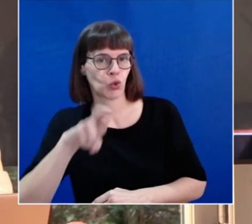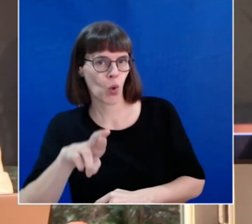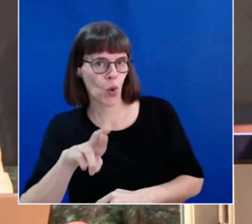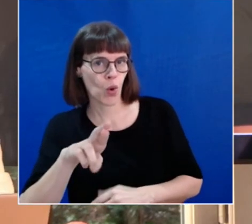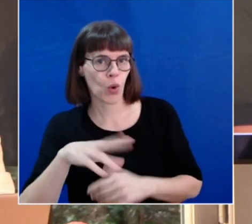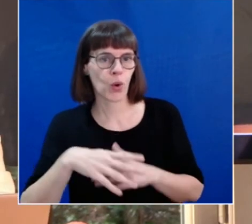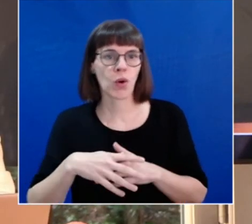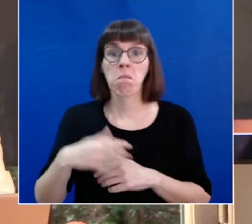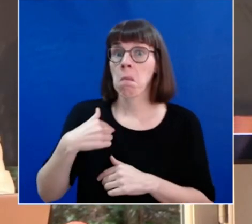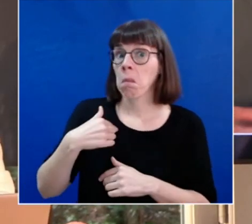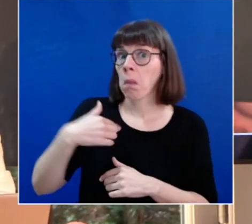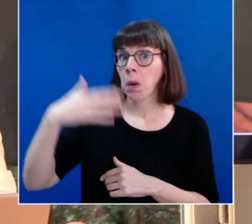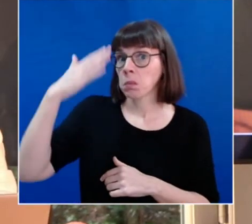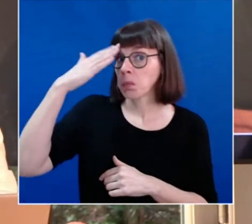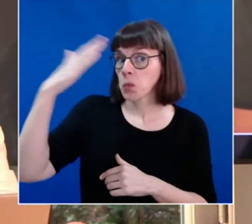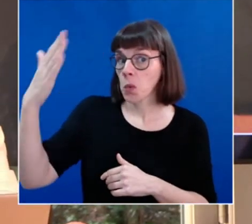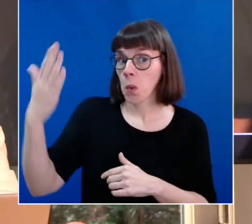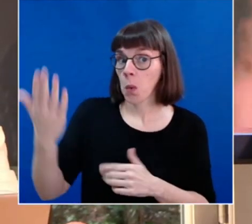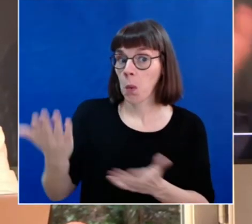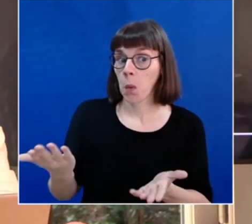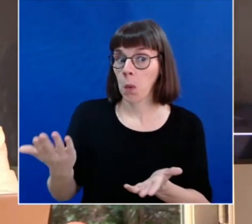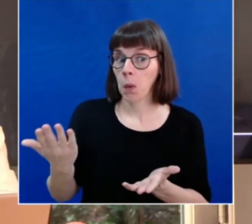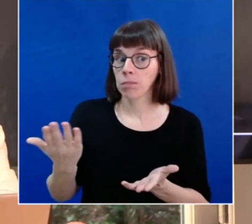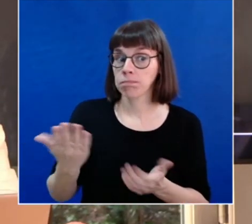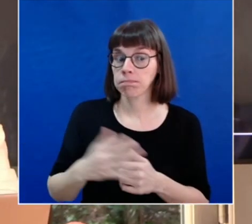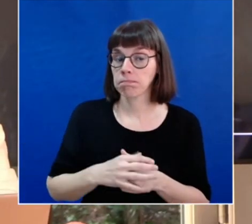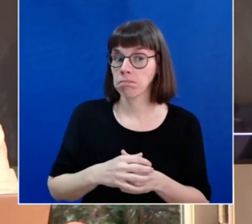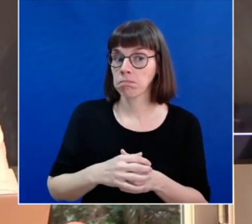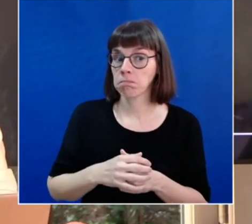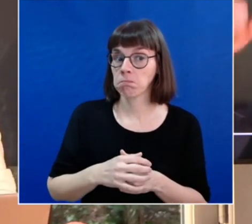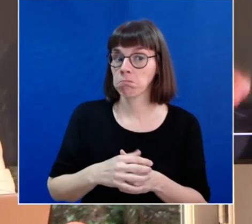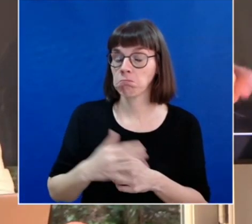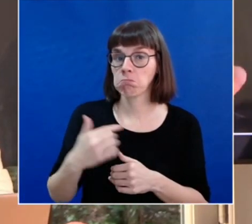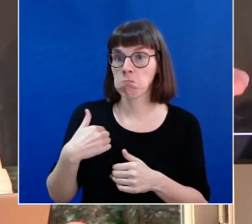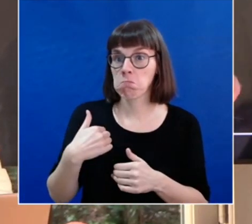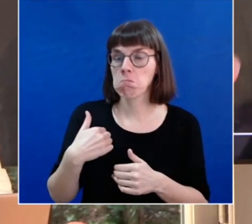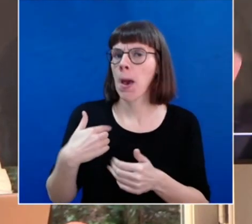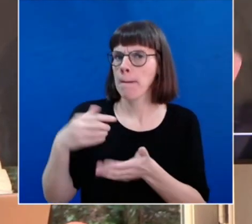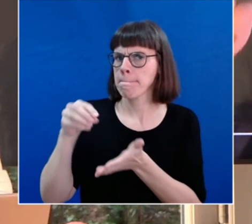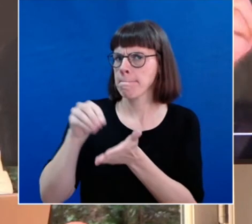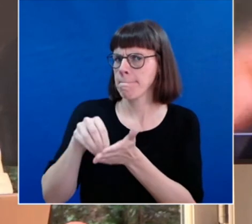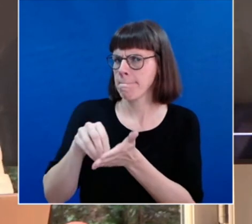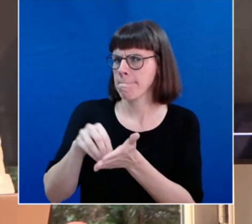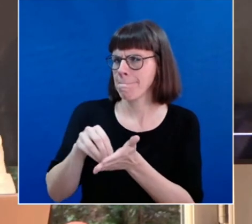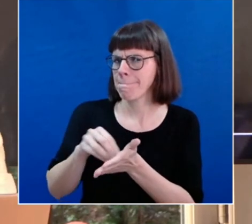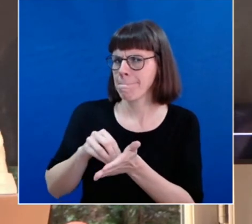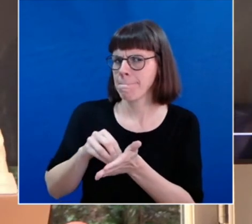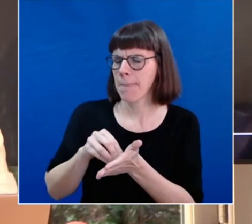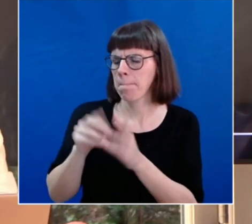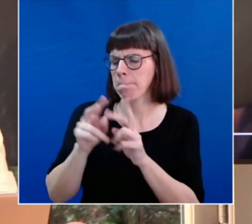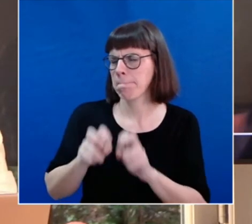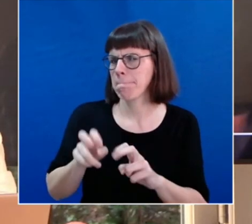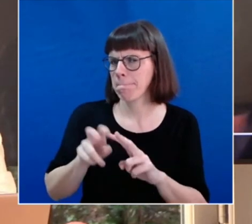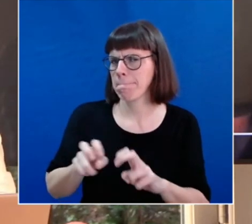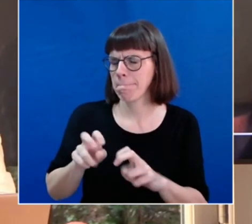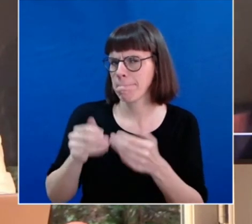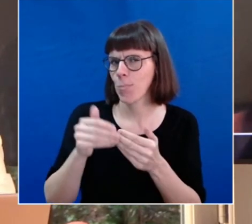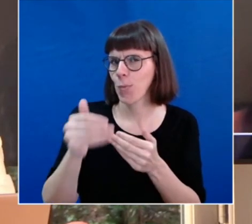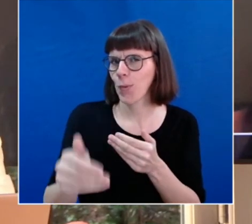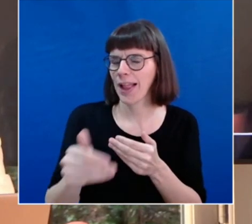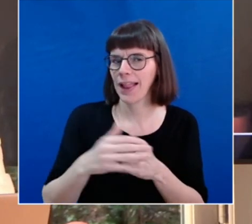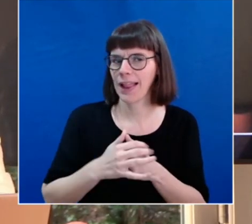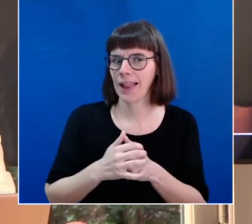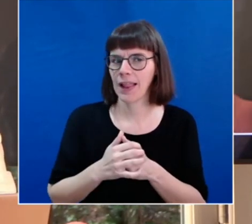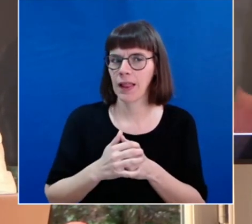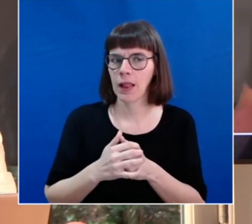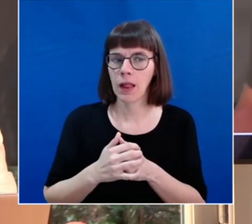I mean, I'm not sure. I will definitely write it down and investigate a bit more. And if the person who has this